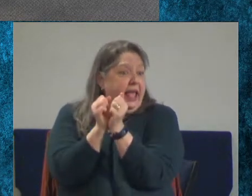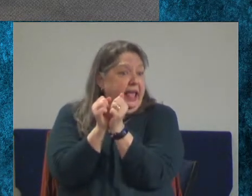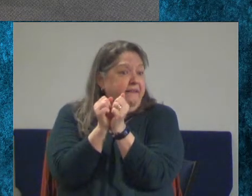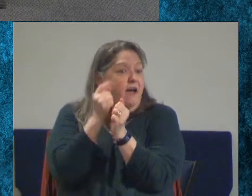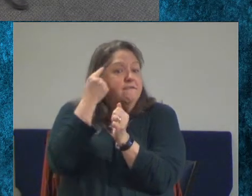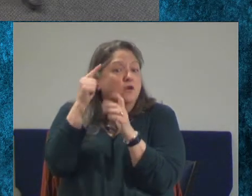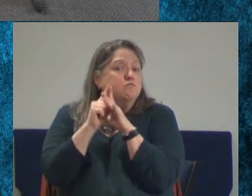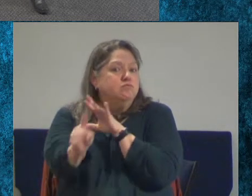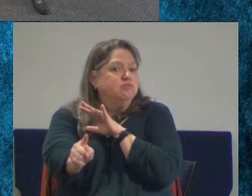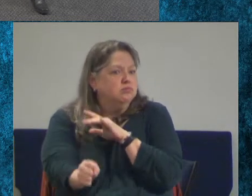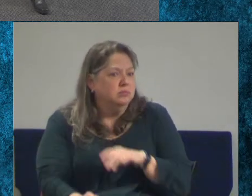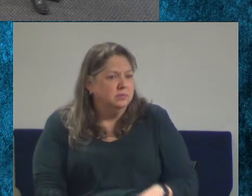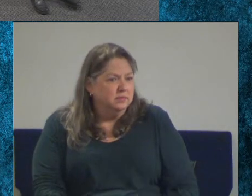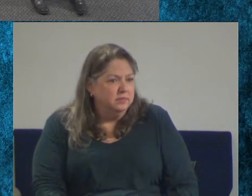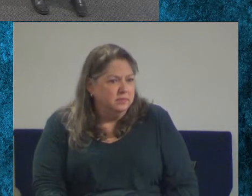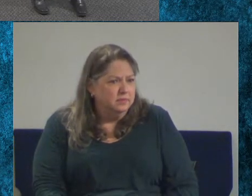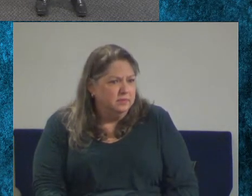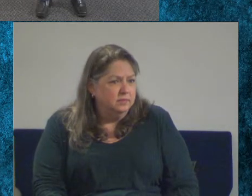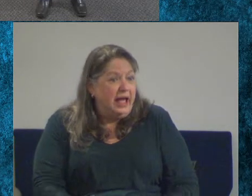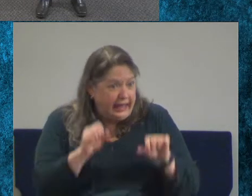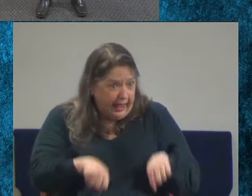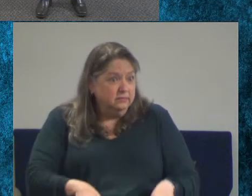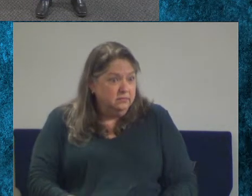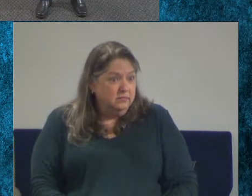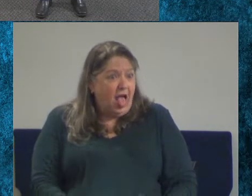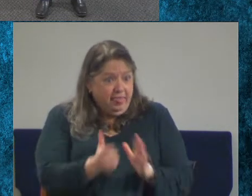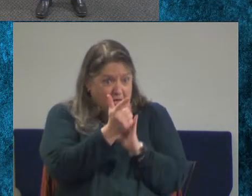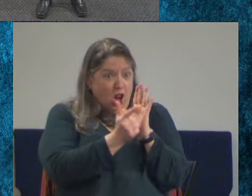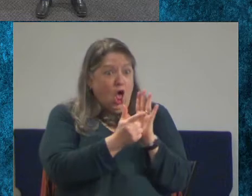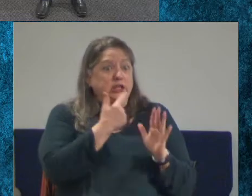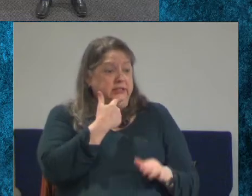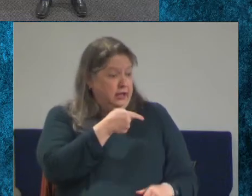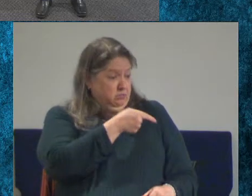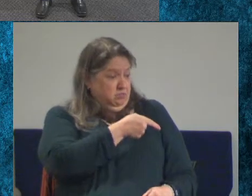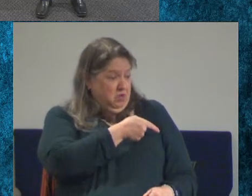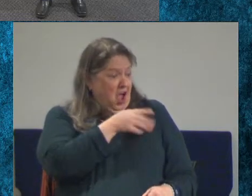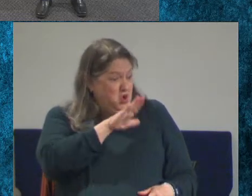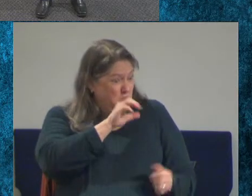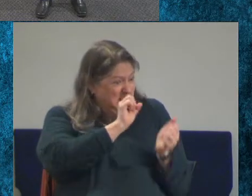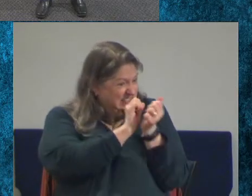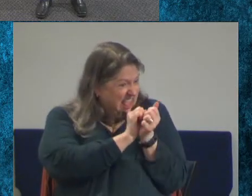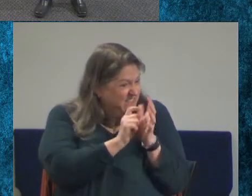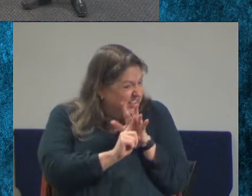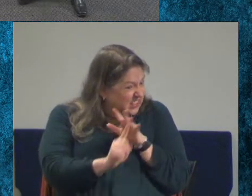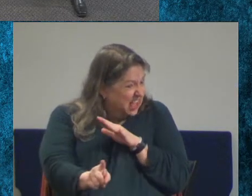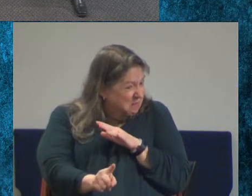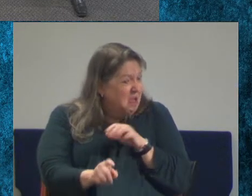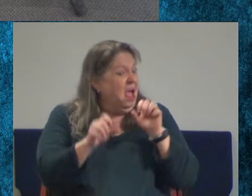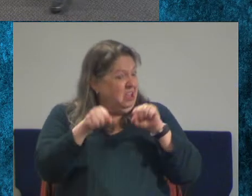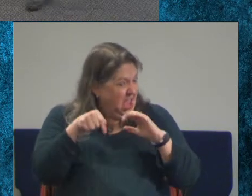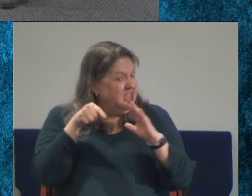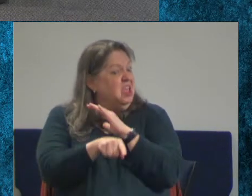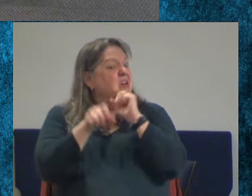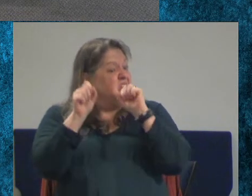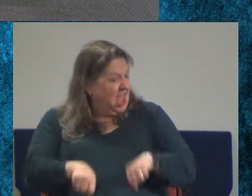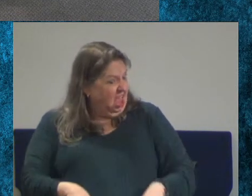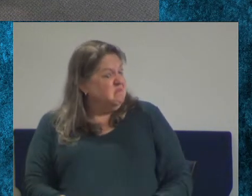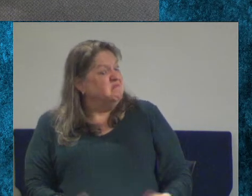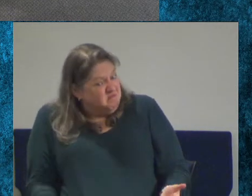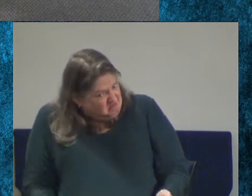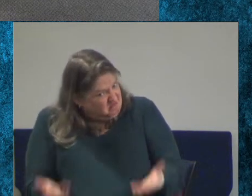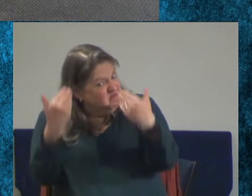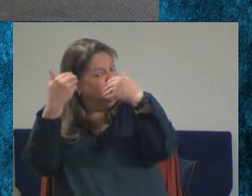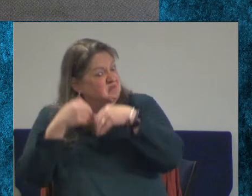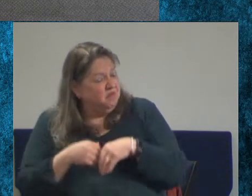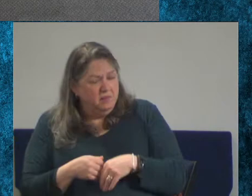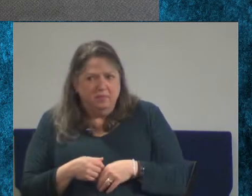the opposite thing to happen. So Philemon has all the right, he is legally correct to kill this person, to punish this